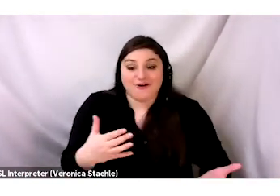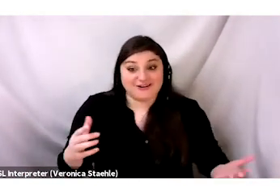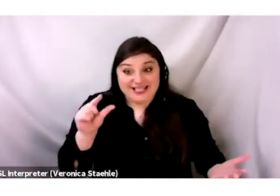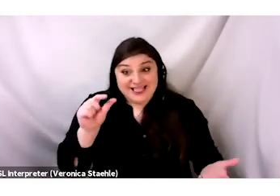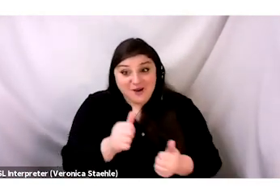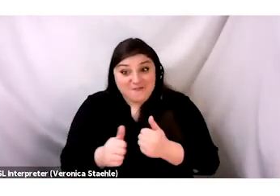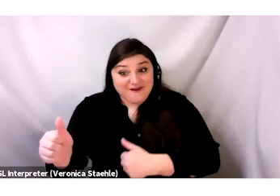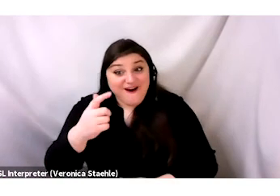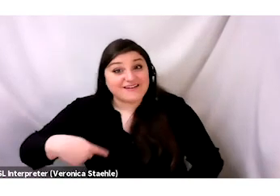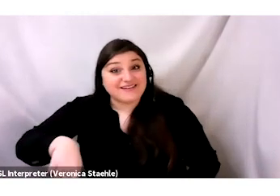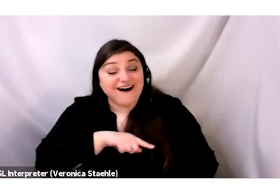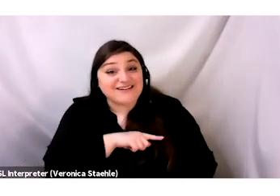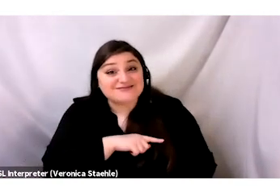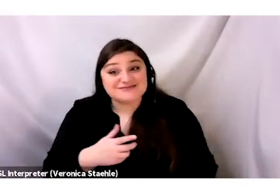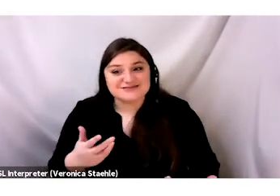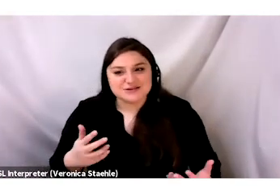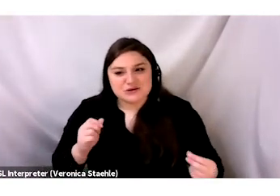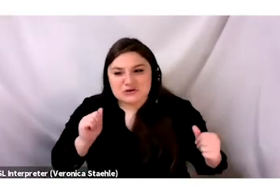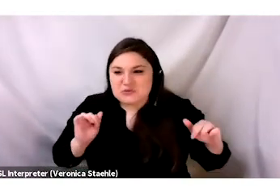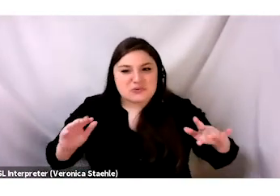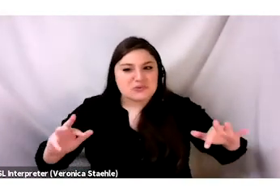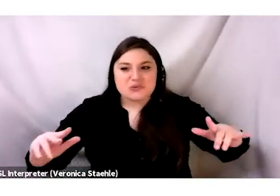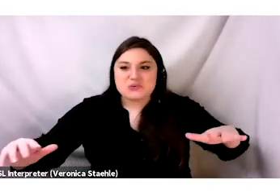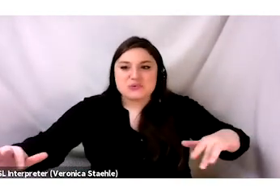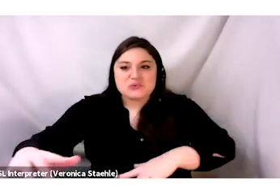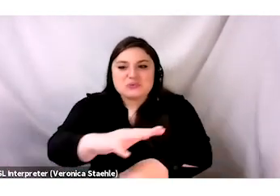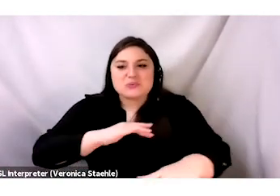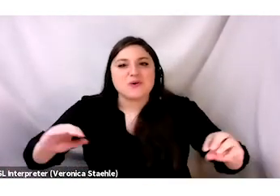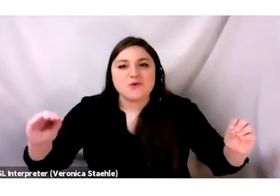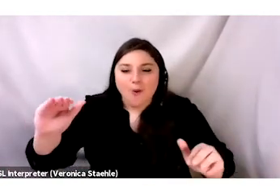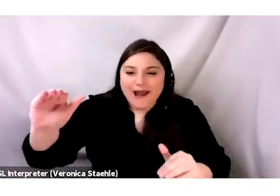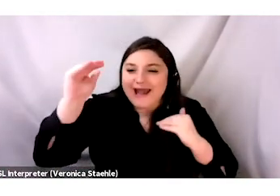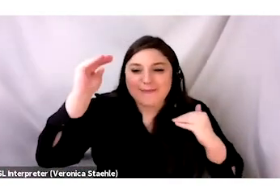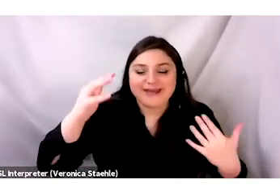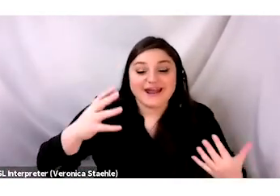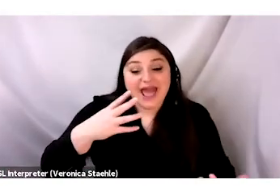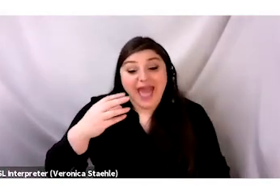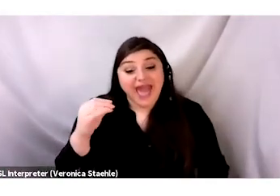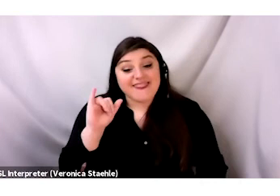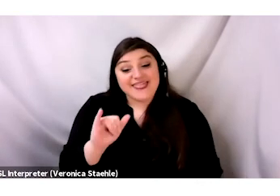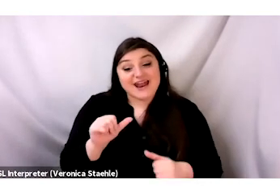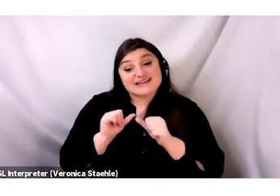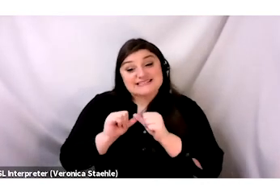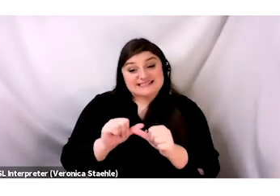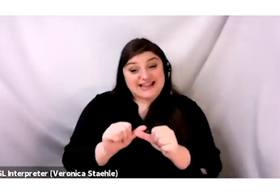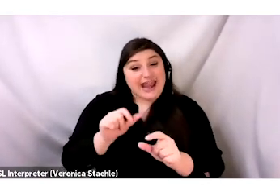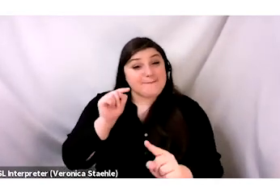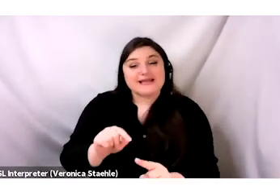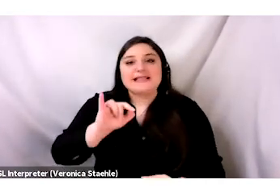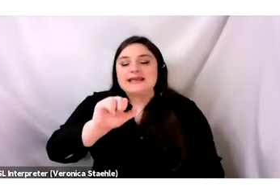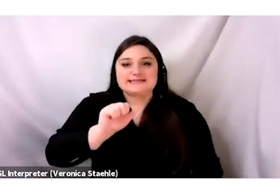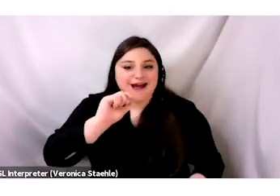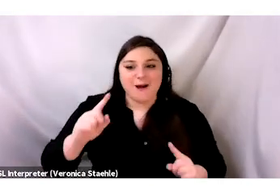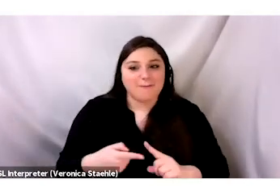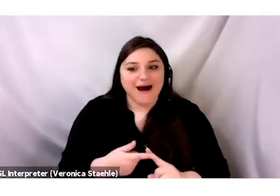think moving towards sustainability, I see it as a very similar thing, where we don't do it for ourselves. We do it